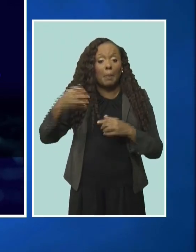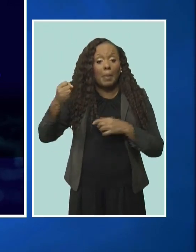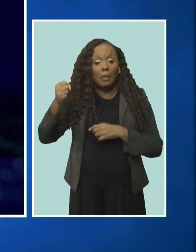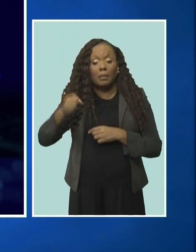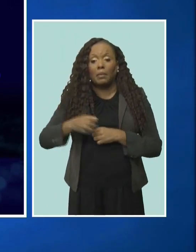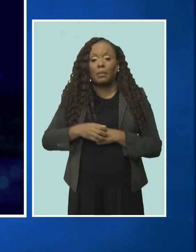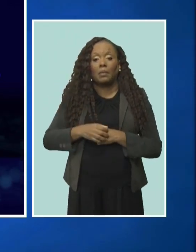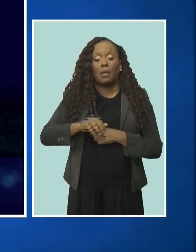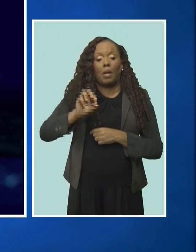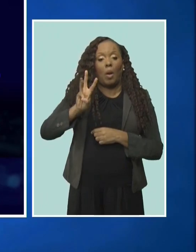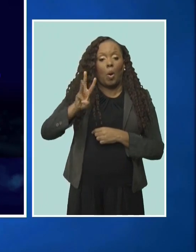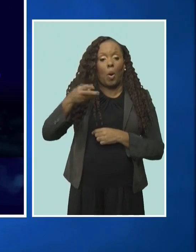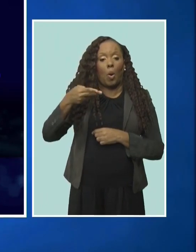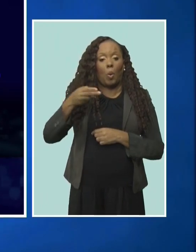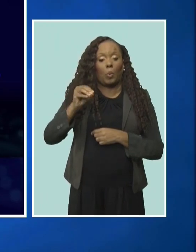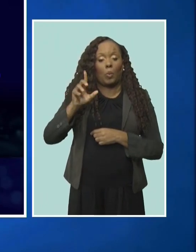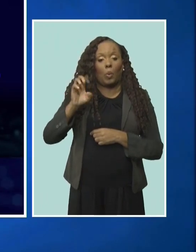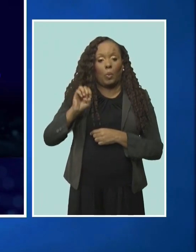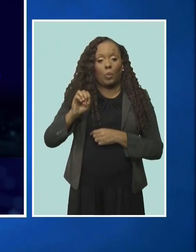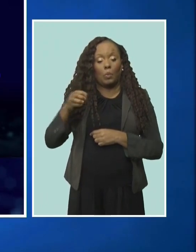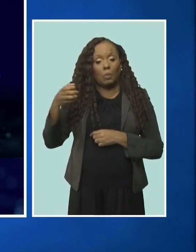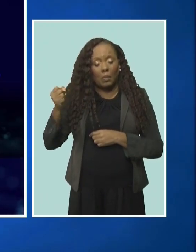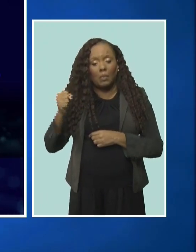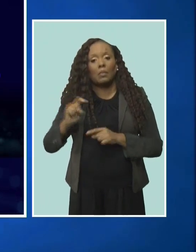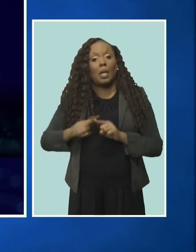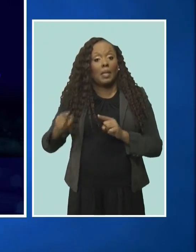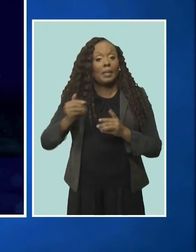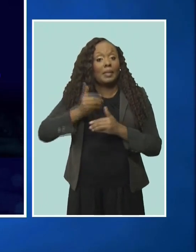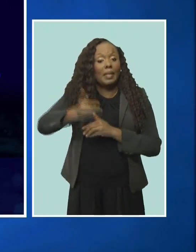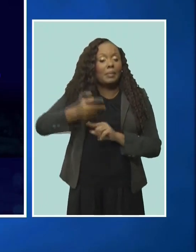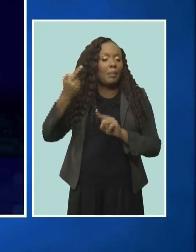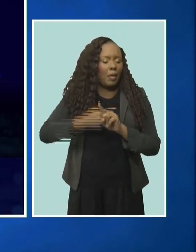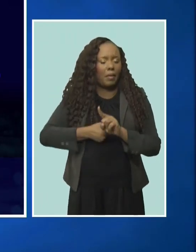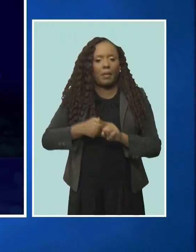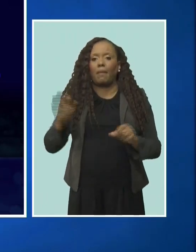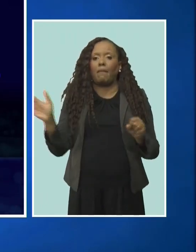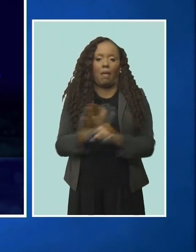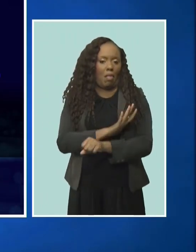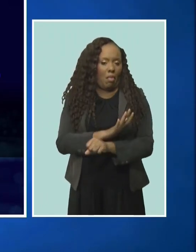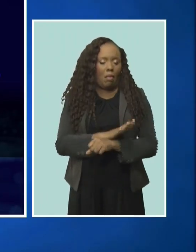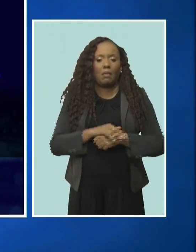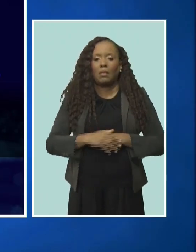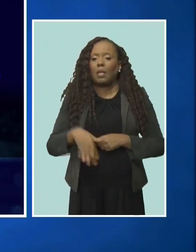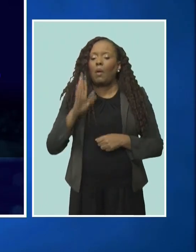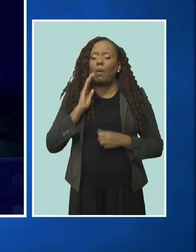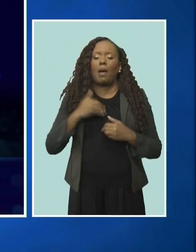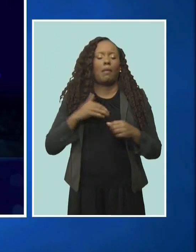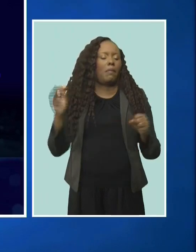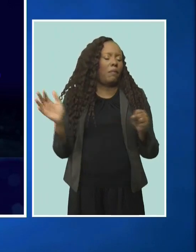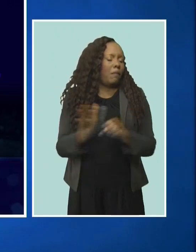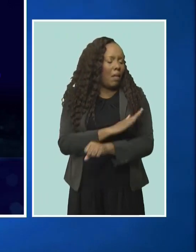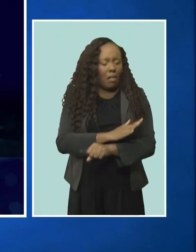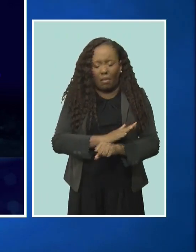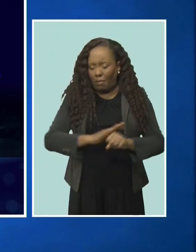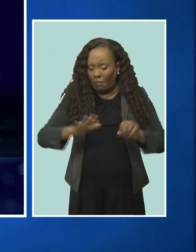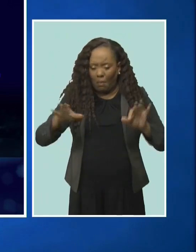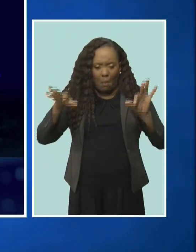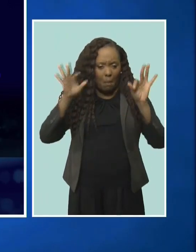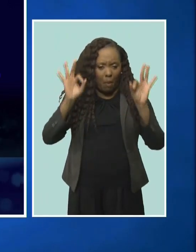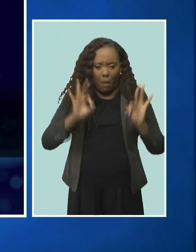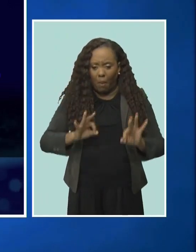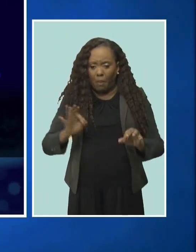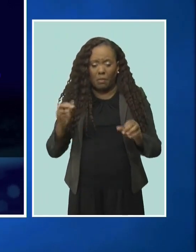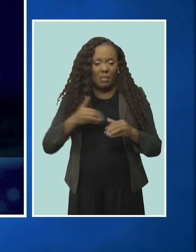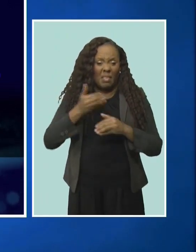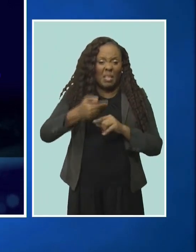steady supply for both will be in March. The large amounts, we will not have empty shelves by March for sure. But we